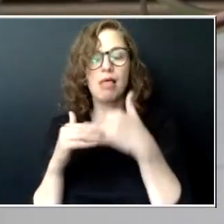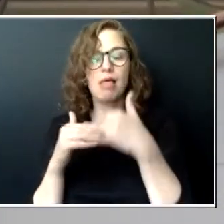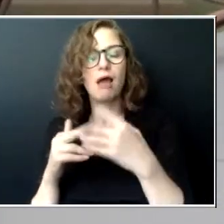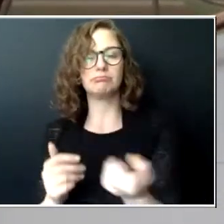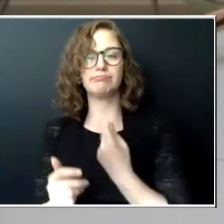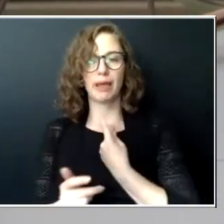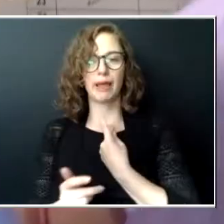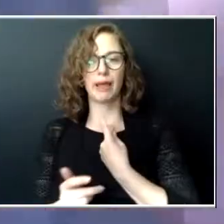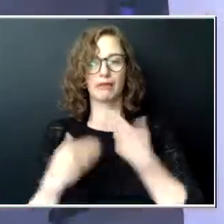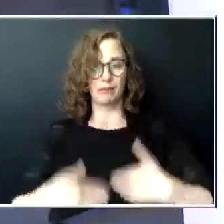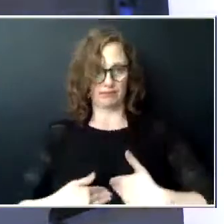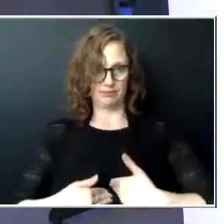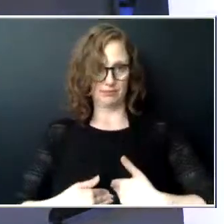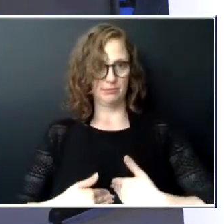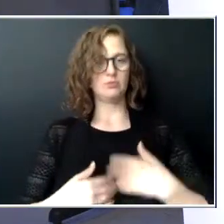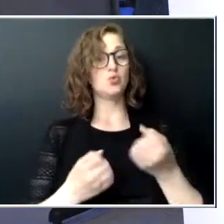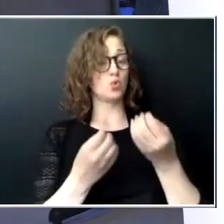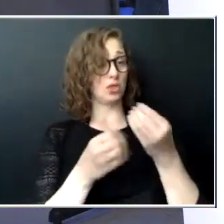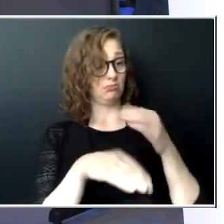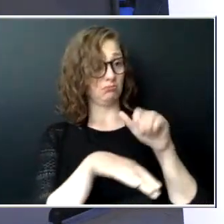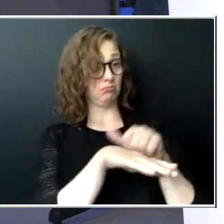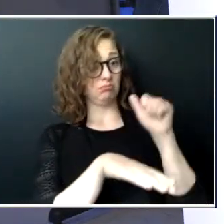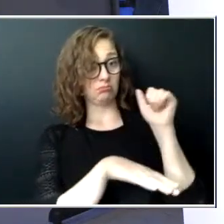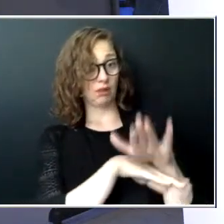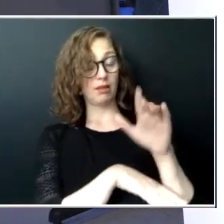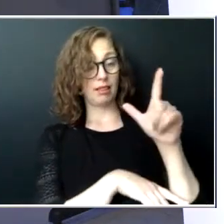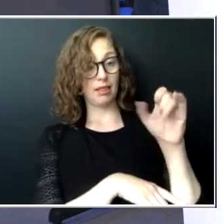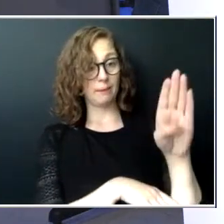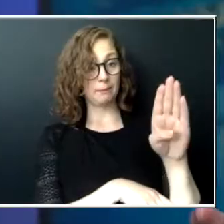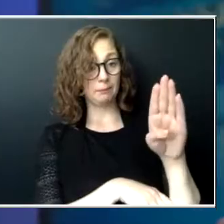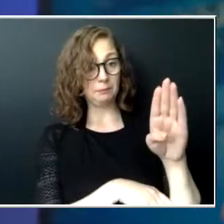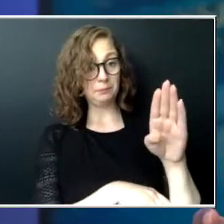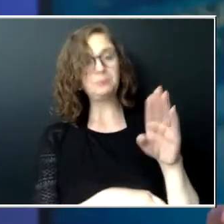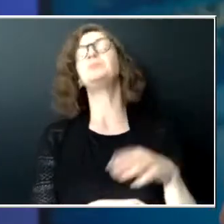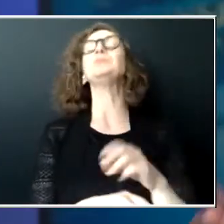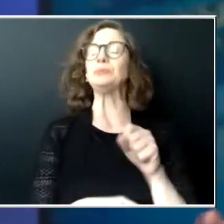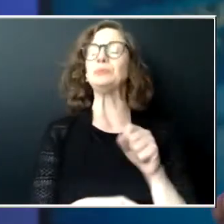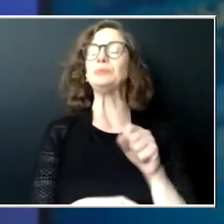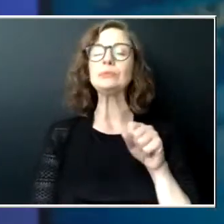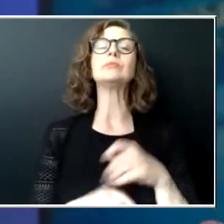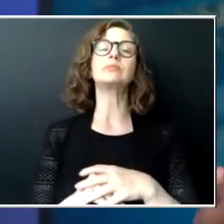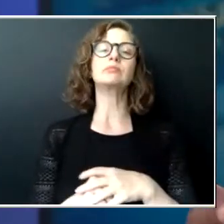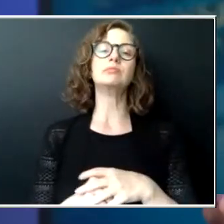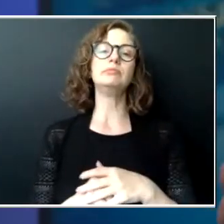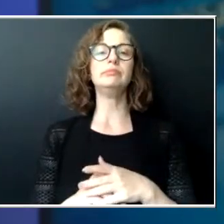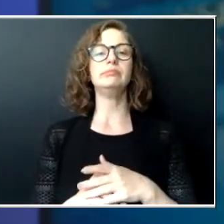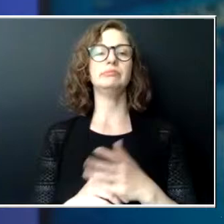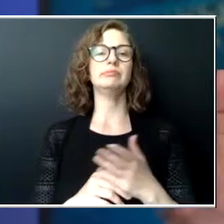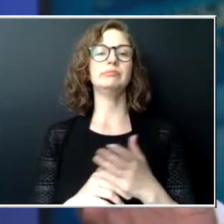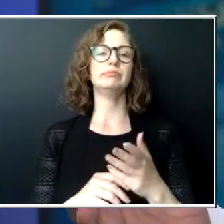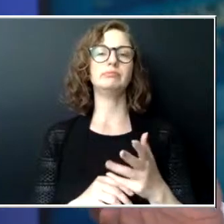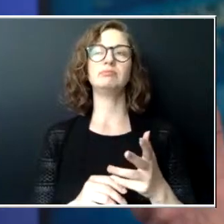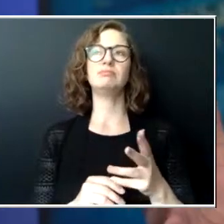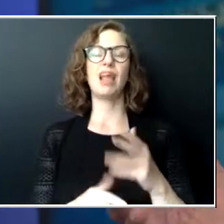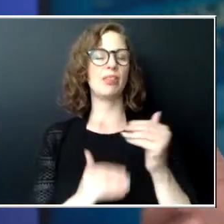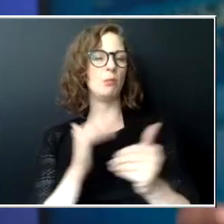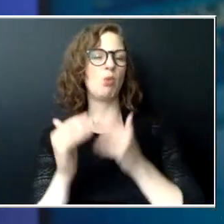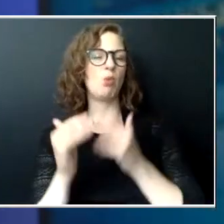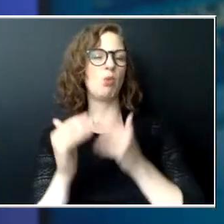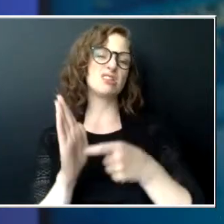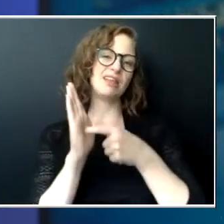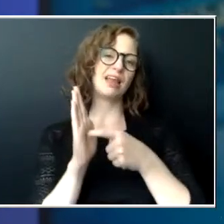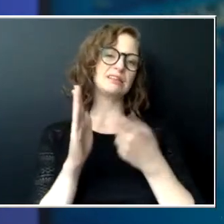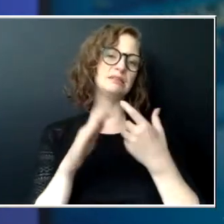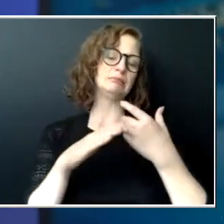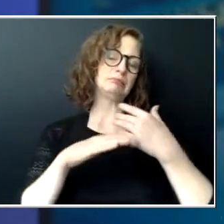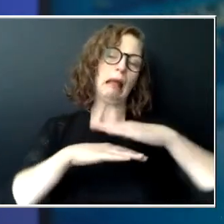sent off to a lab, and in that lab, there's a whole, around a two-week process, at least minimum. It varies, the time varies,